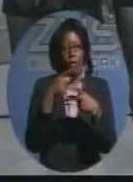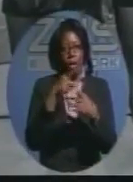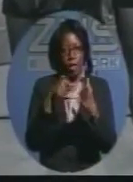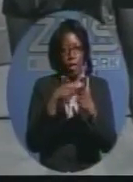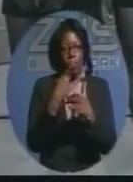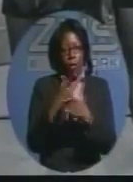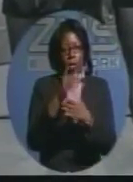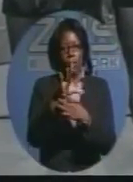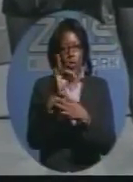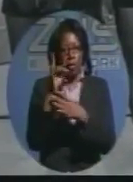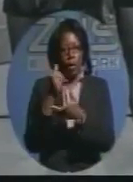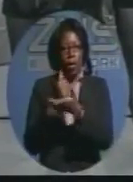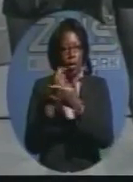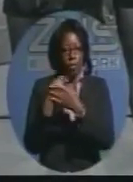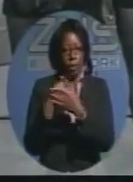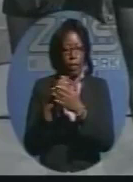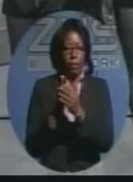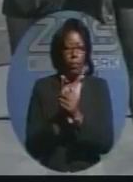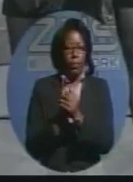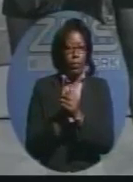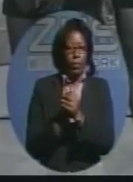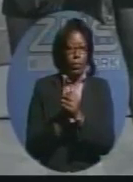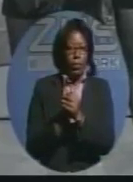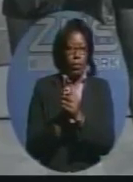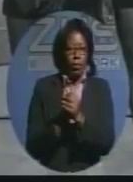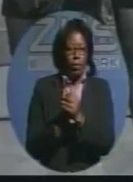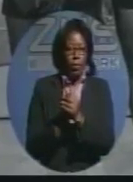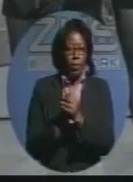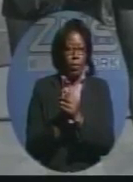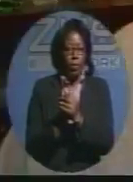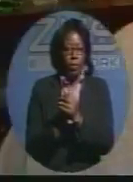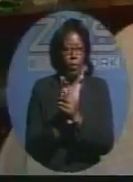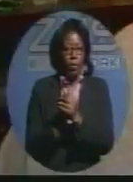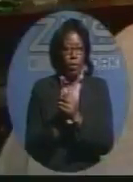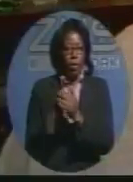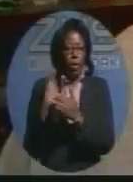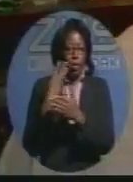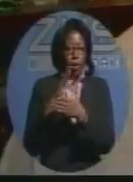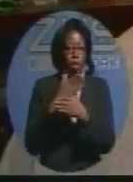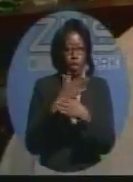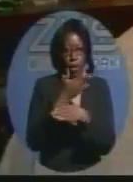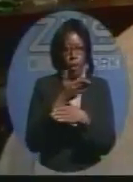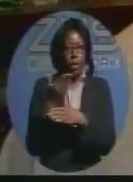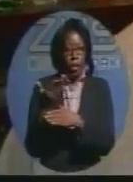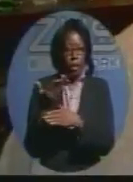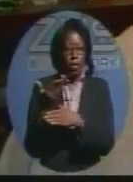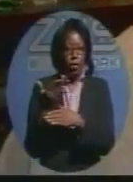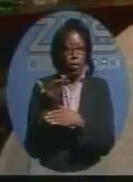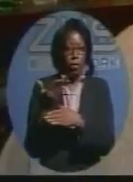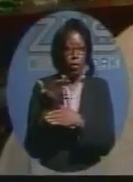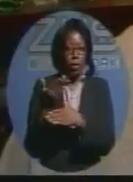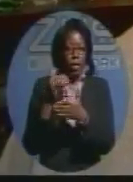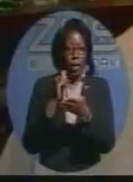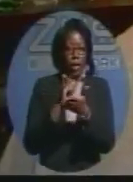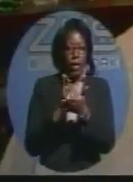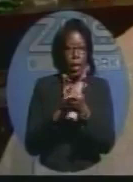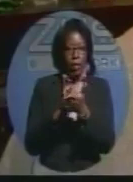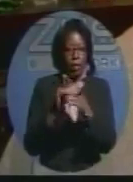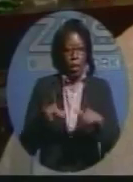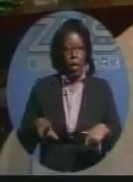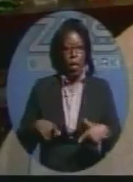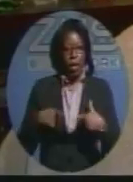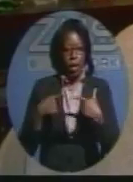have, you know, and he tell me, well, this one, born fingers, you know, that could be your setter. And we share things, and that there is something, is a